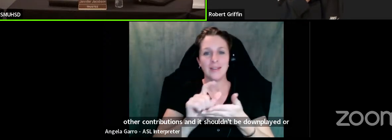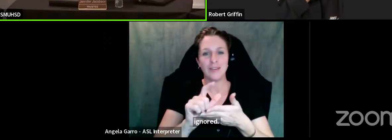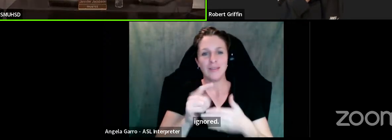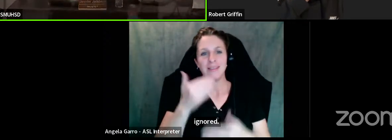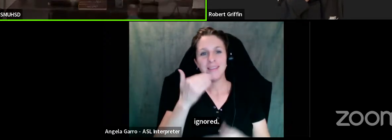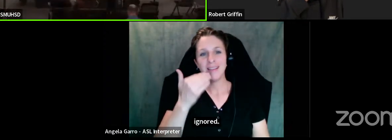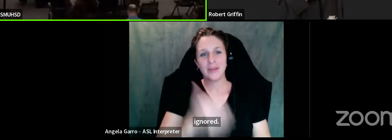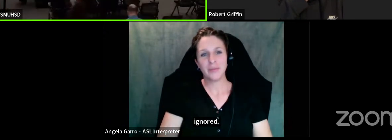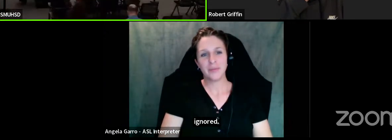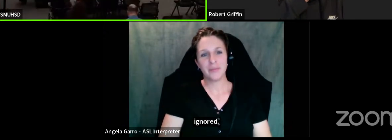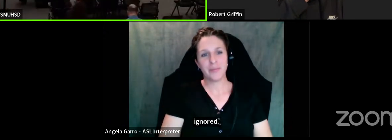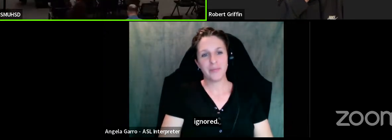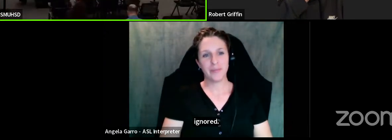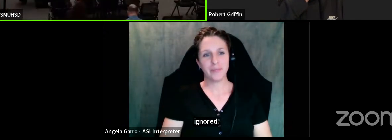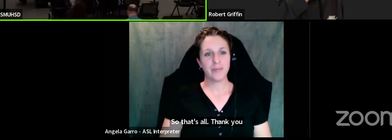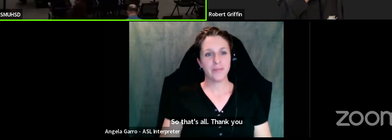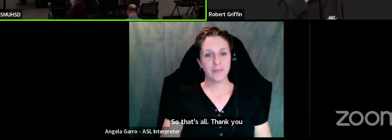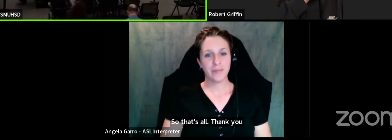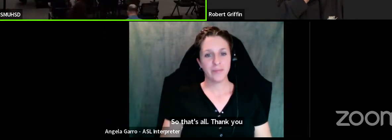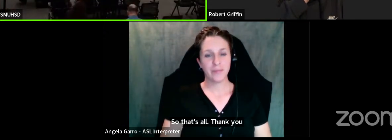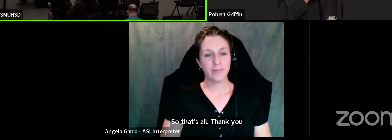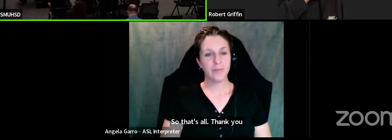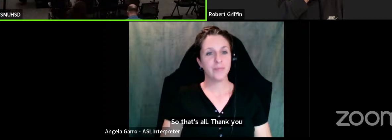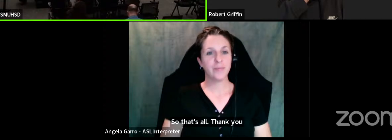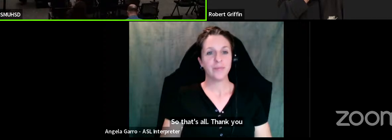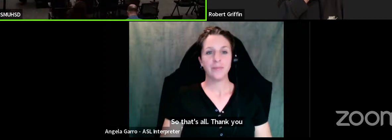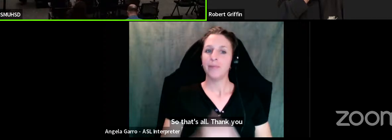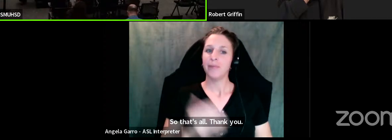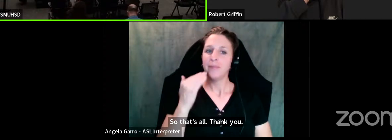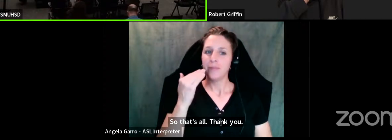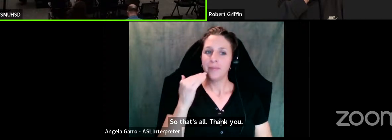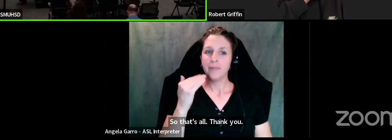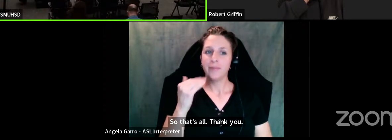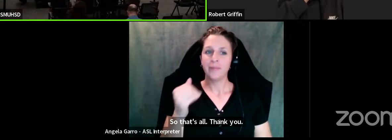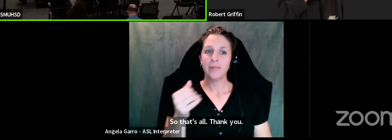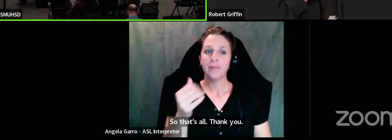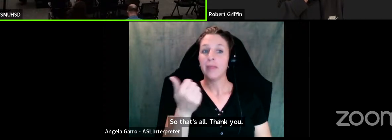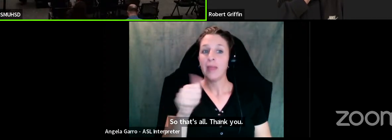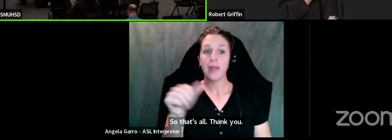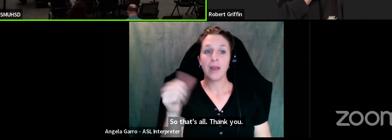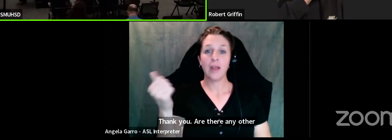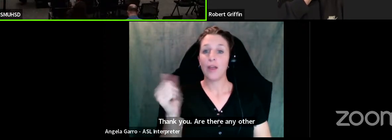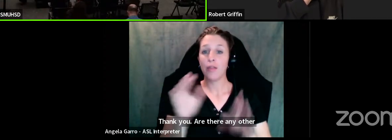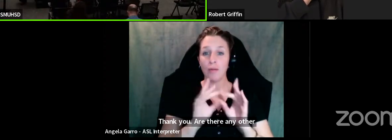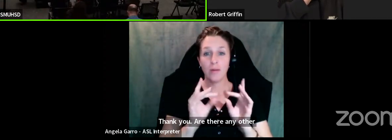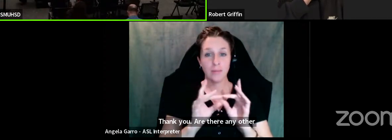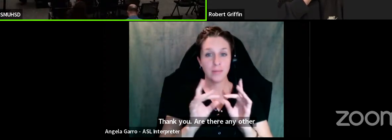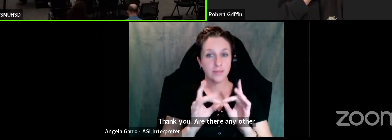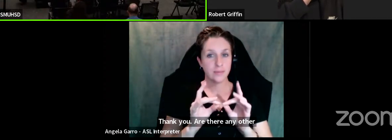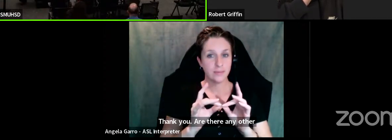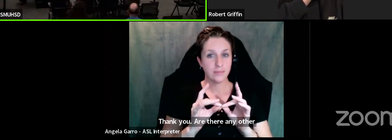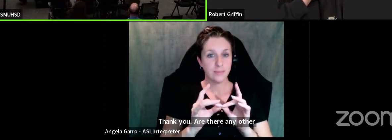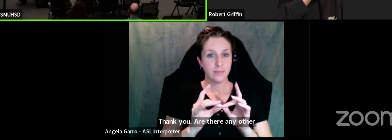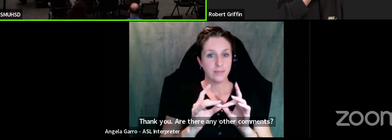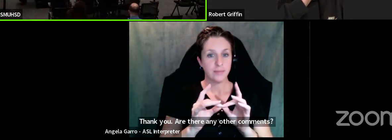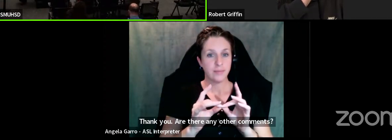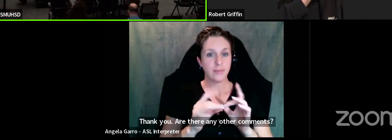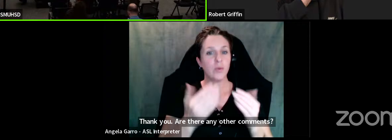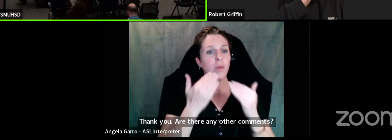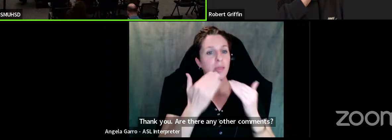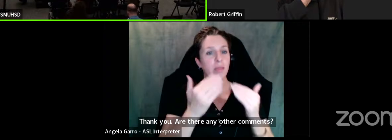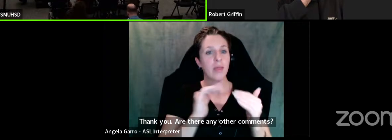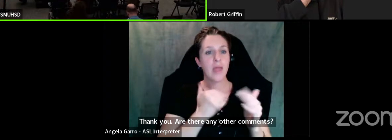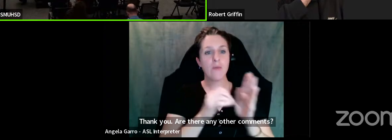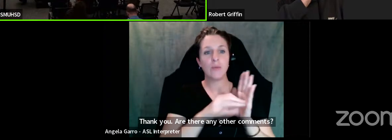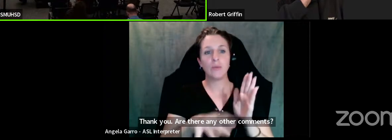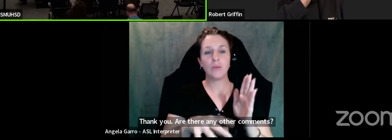Thank you. Are there any other comments? I want to thank our students for